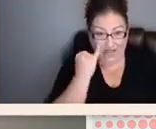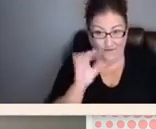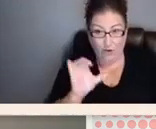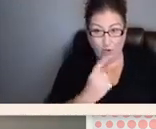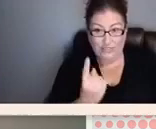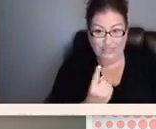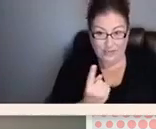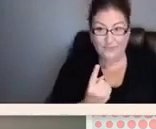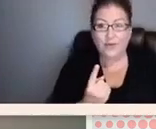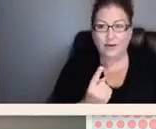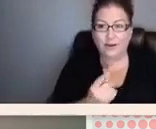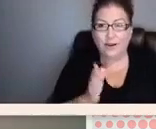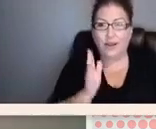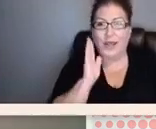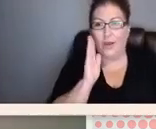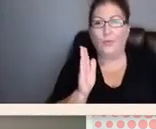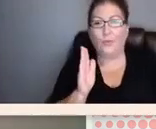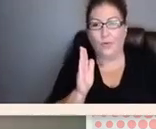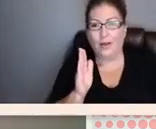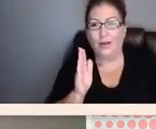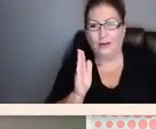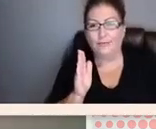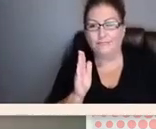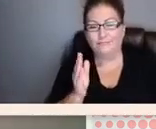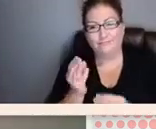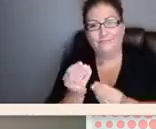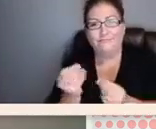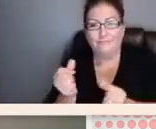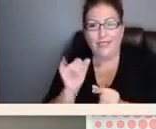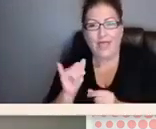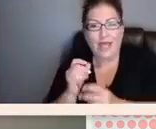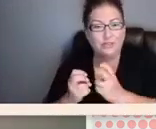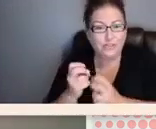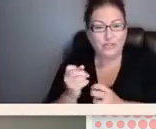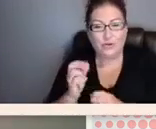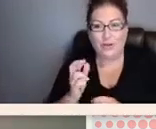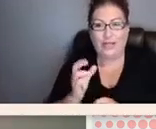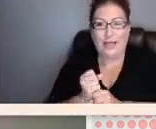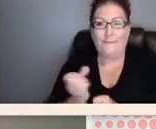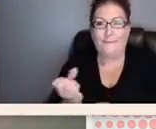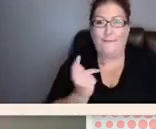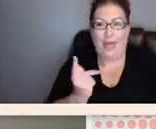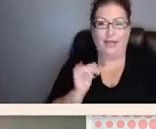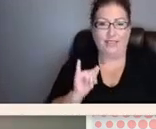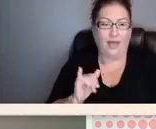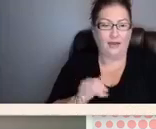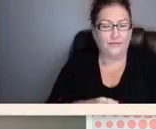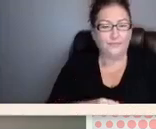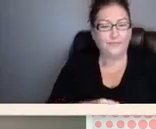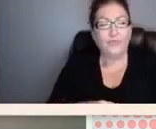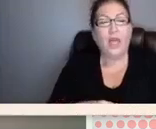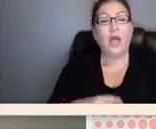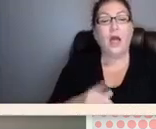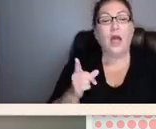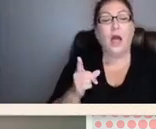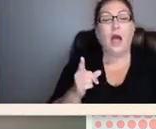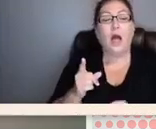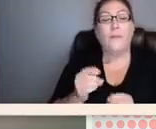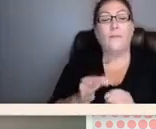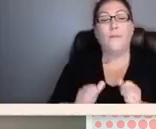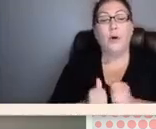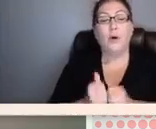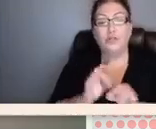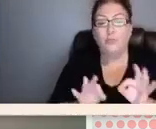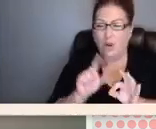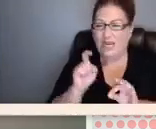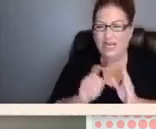will have a return on investment. And most importantly, we need to develop ongoing trust relationships